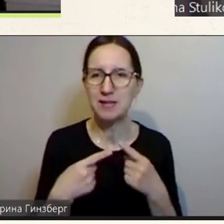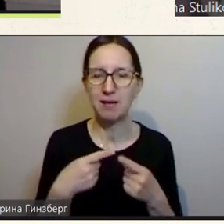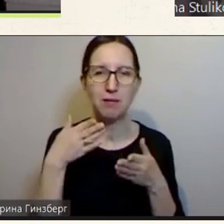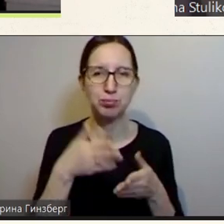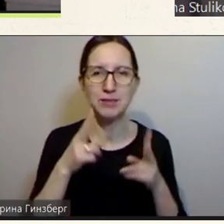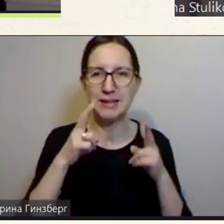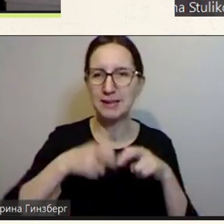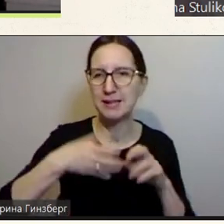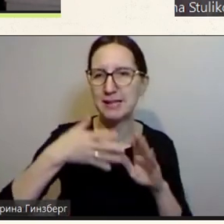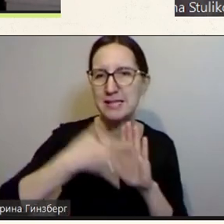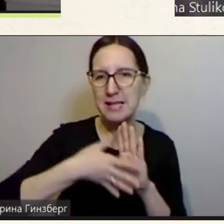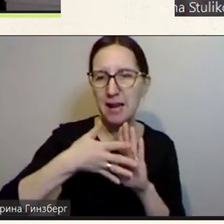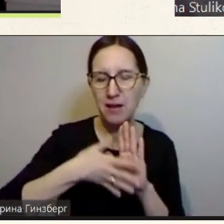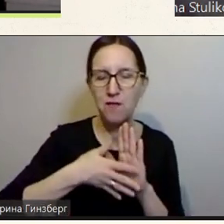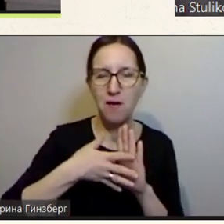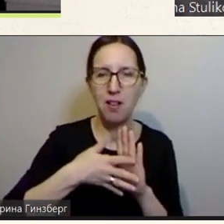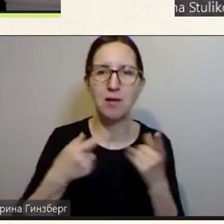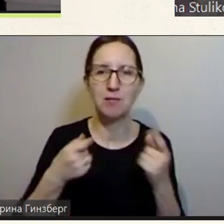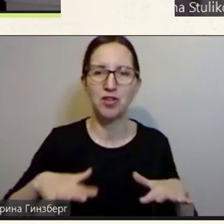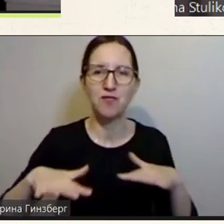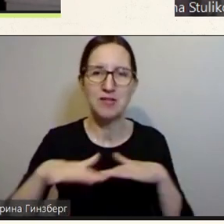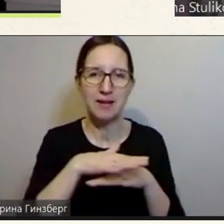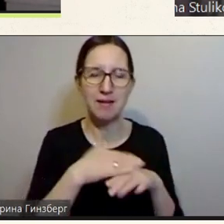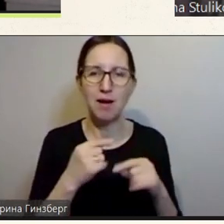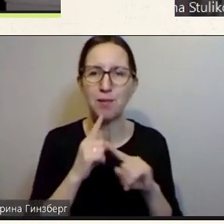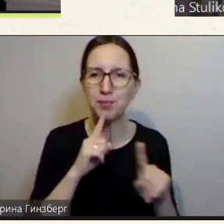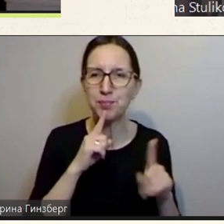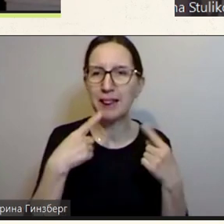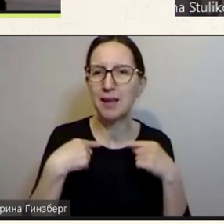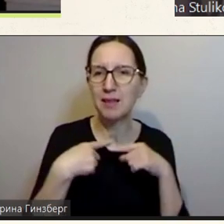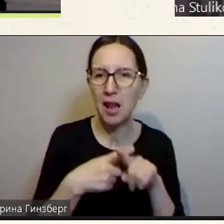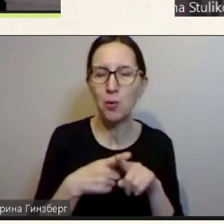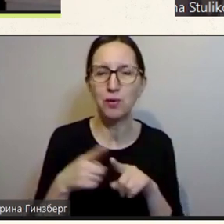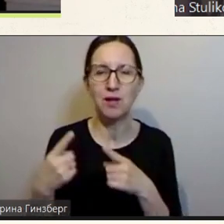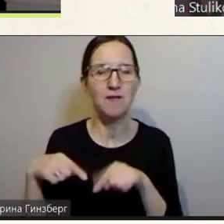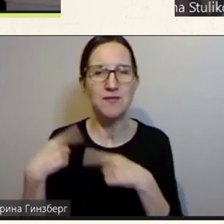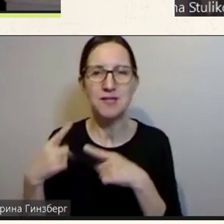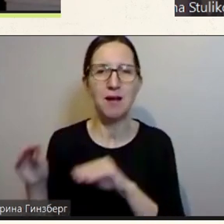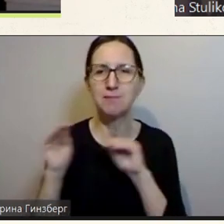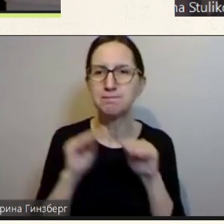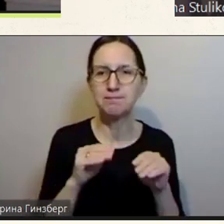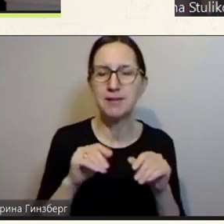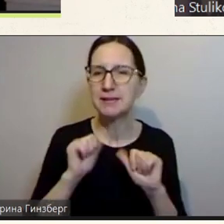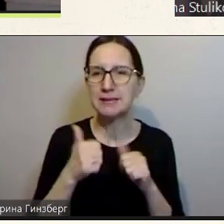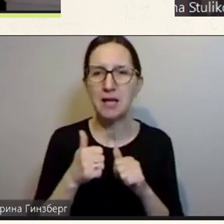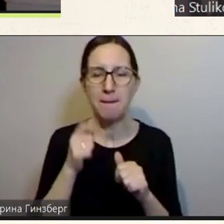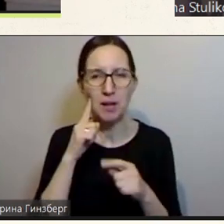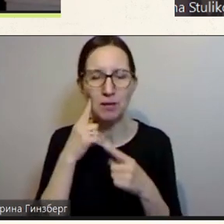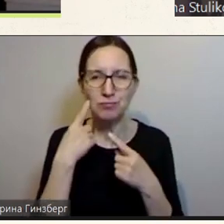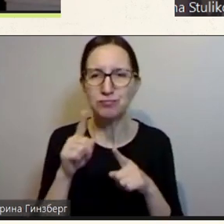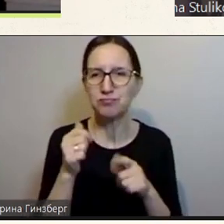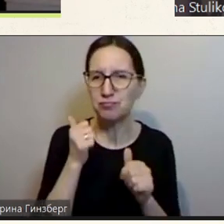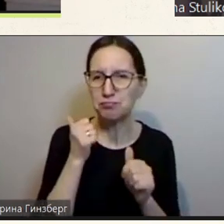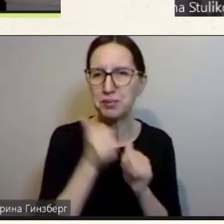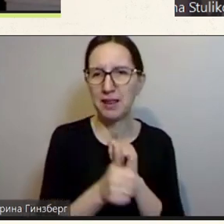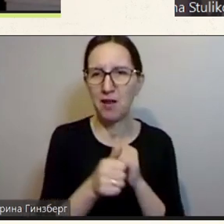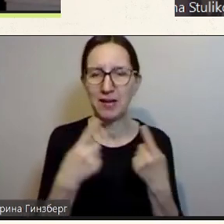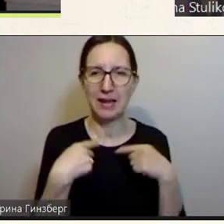sure. Bill has always worked with state-of-the-art technology.